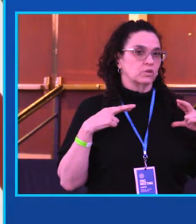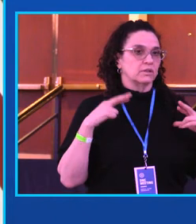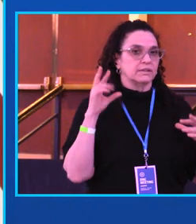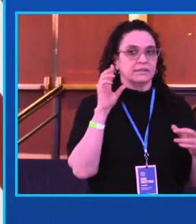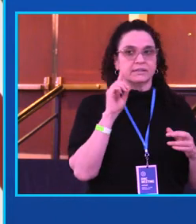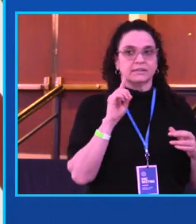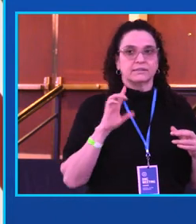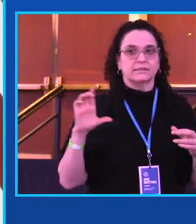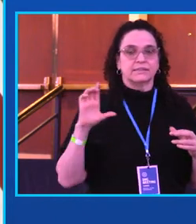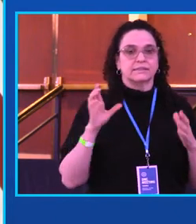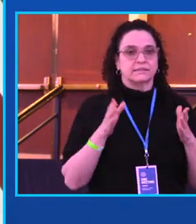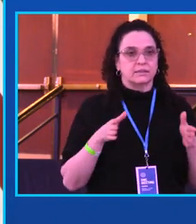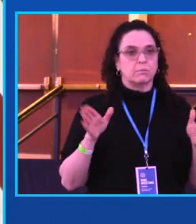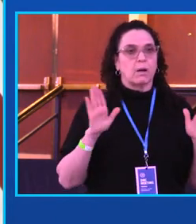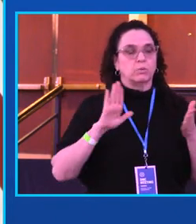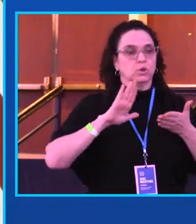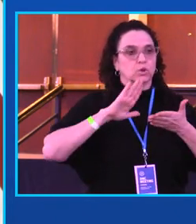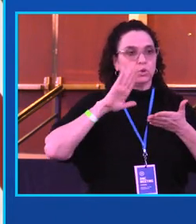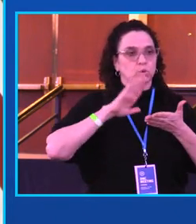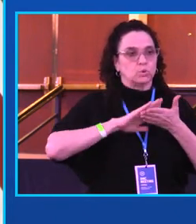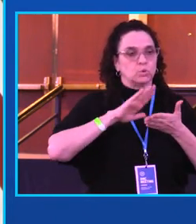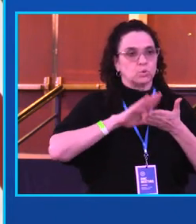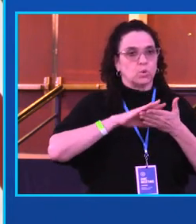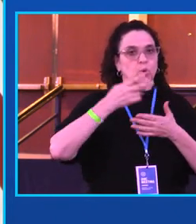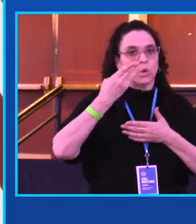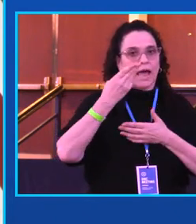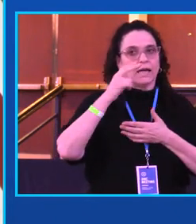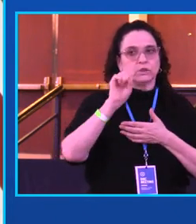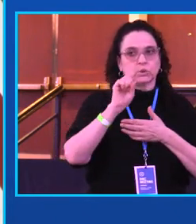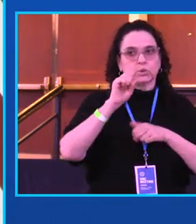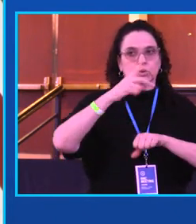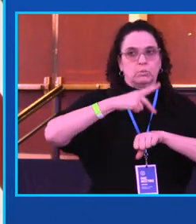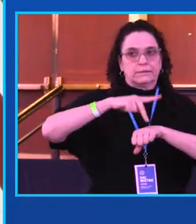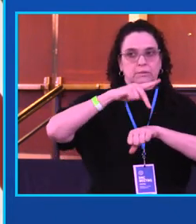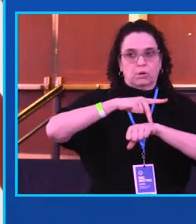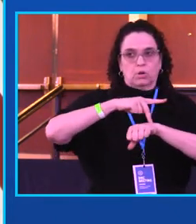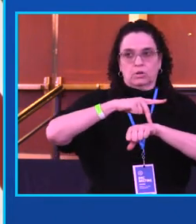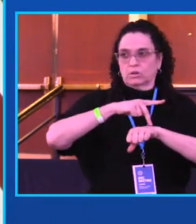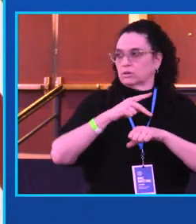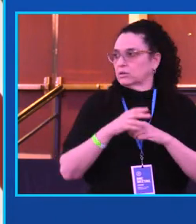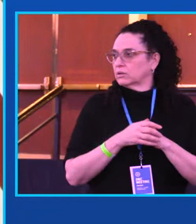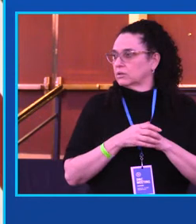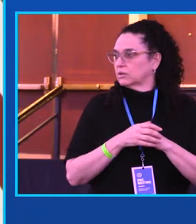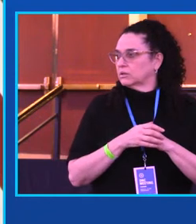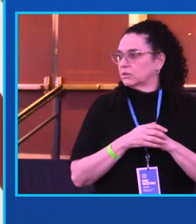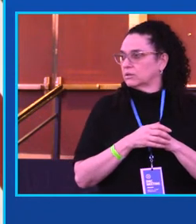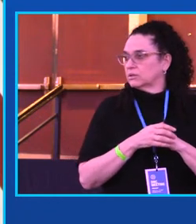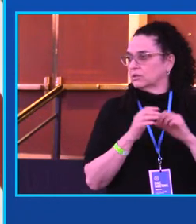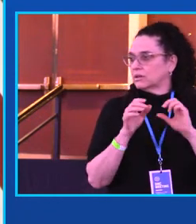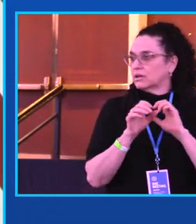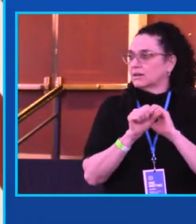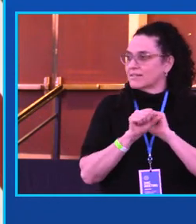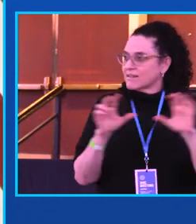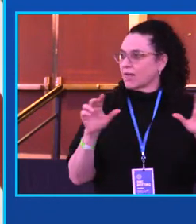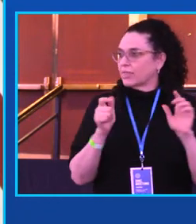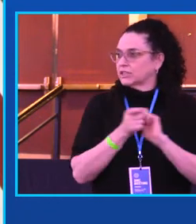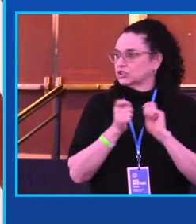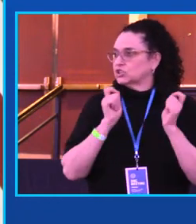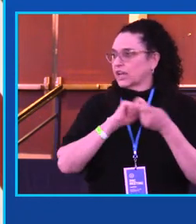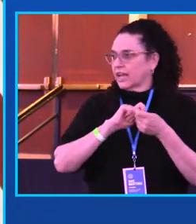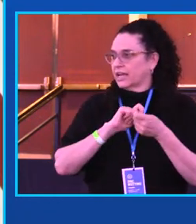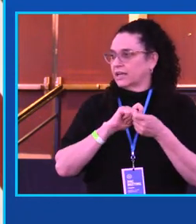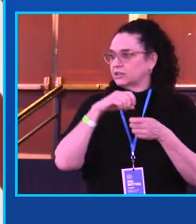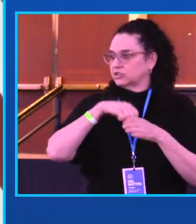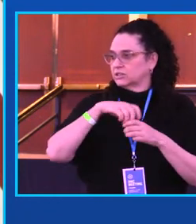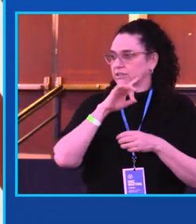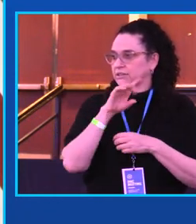DC Public Schools high school principal, and nothing has changed in the District